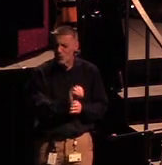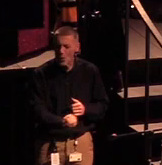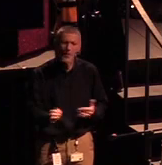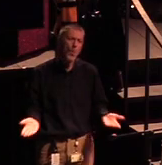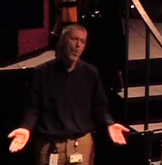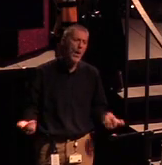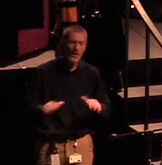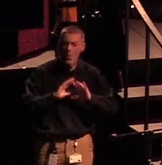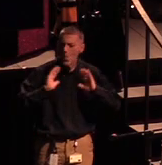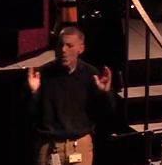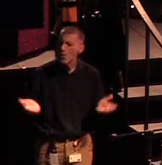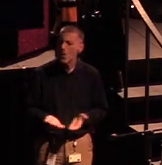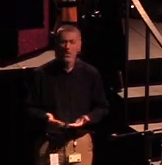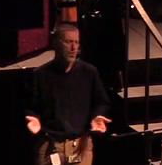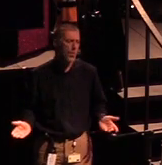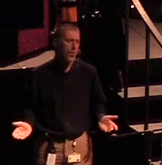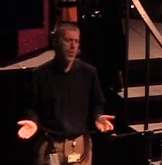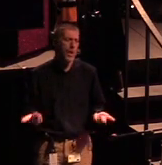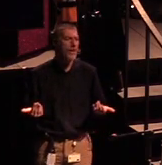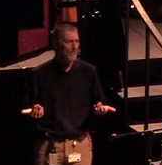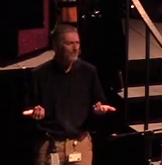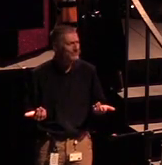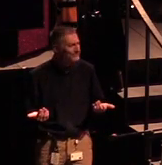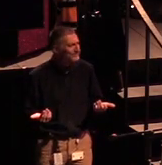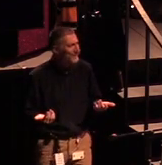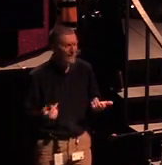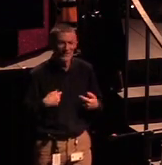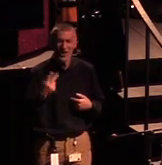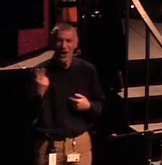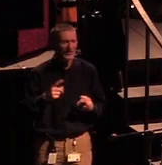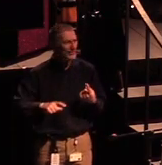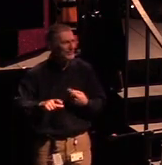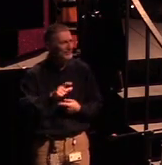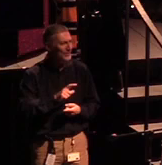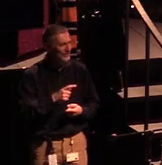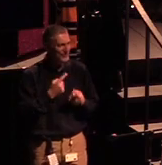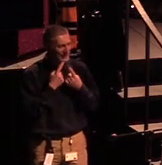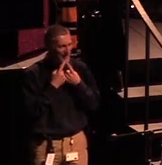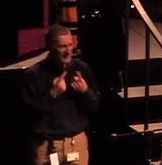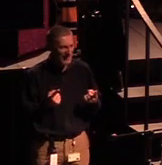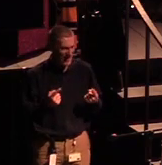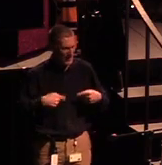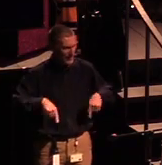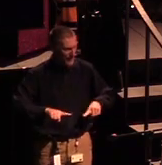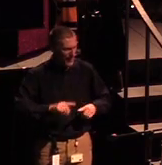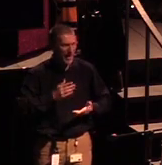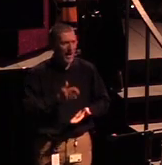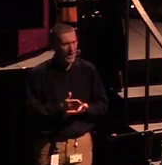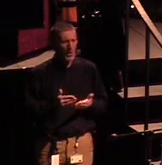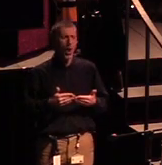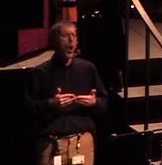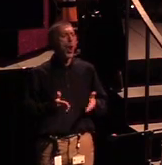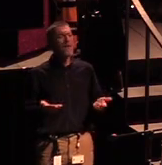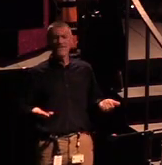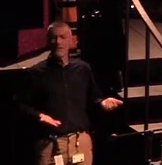around the world one of the things especially today we want to say from the artistic community here in this country is that we are very much open for business and